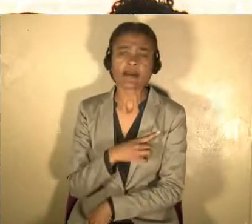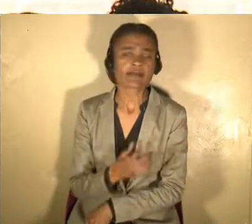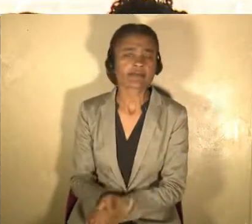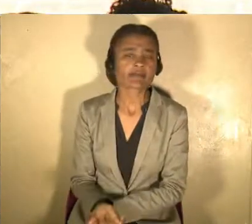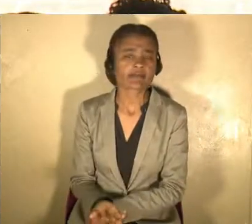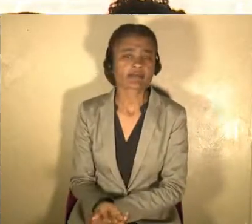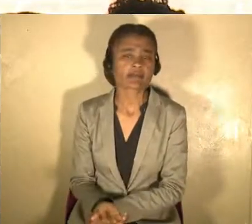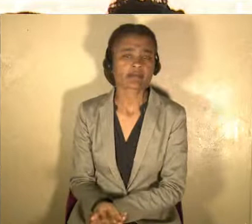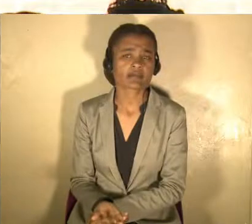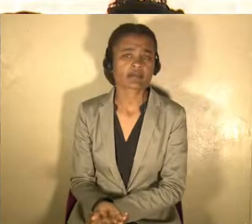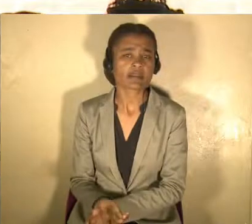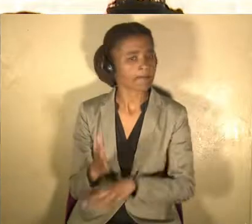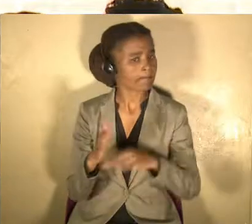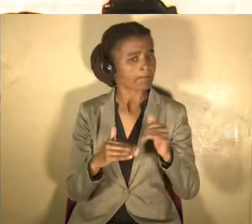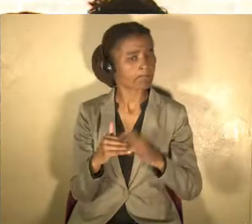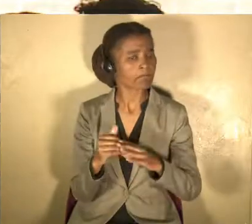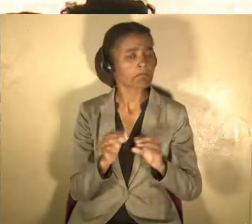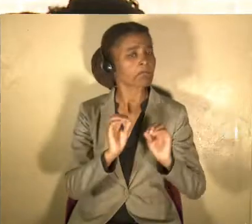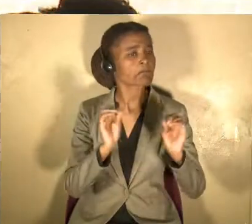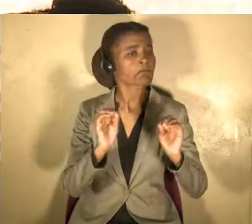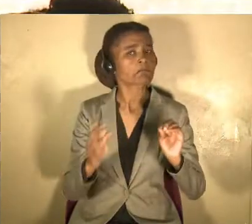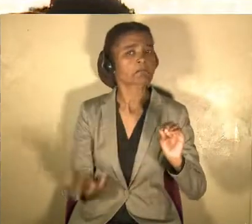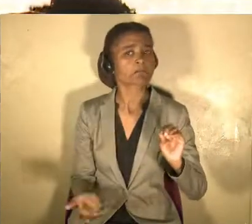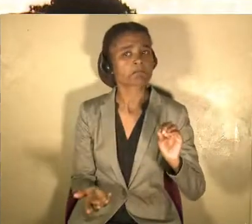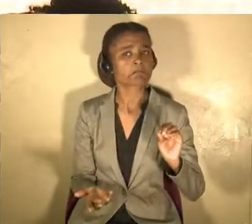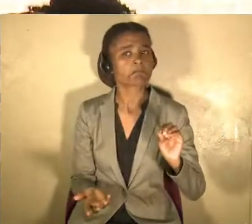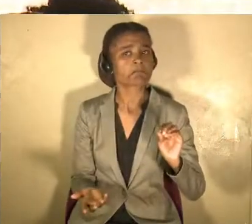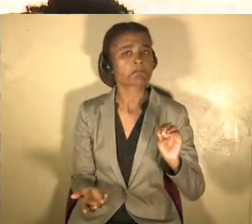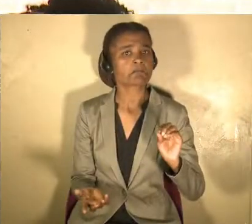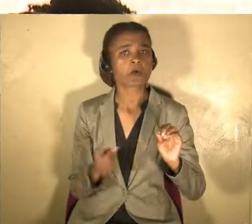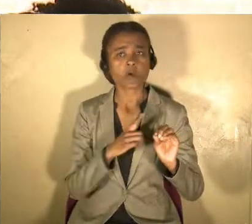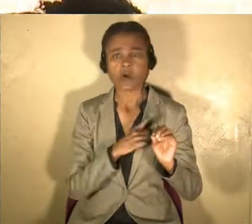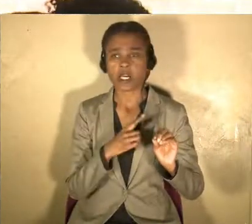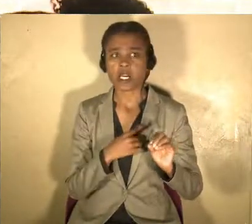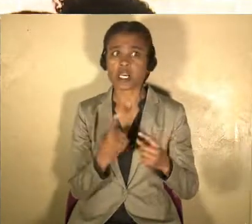the clinic, you find the queue there, the long queue.